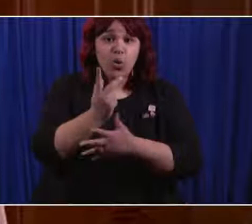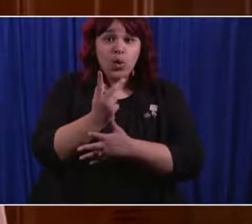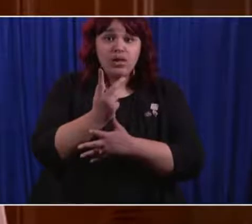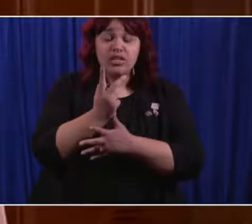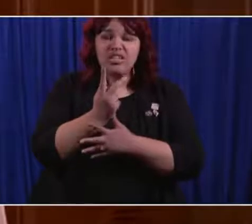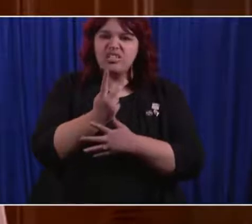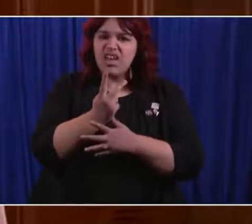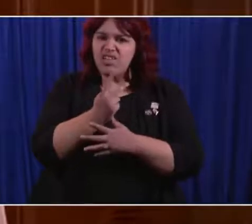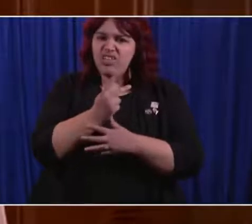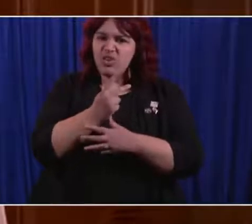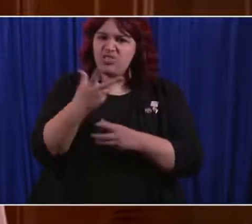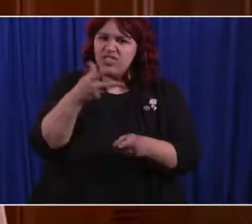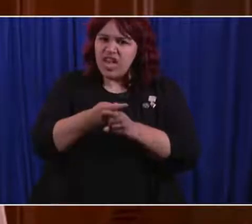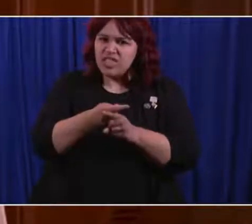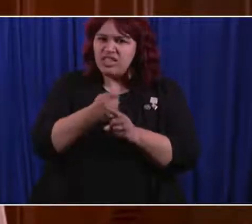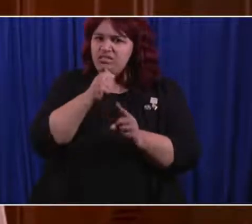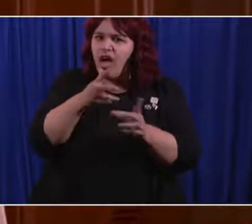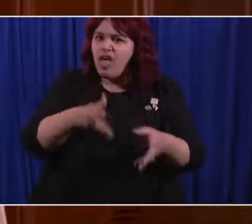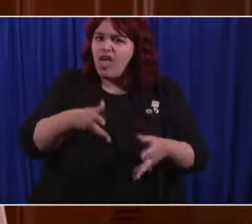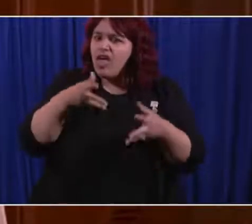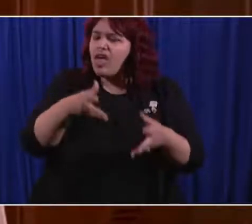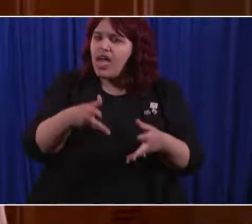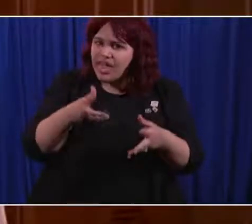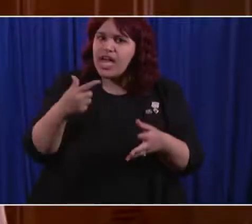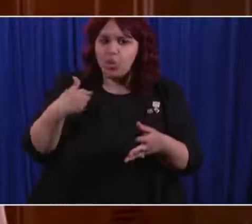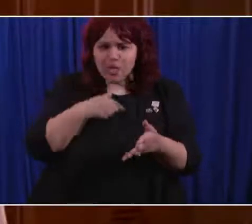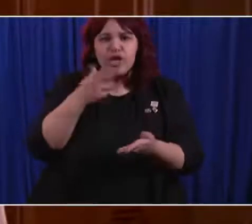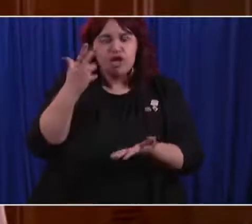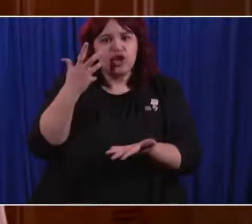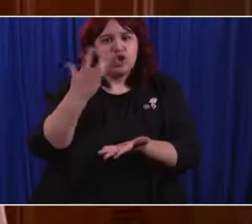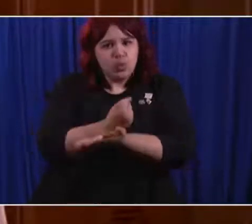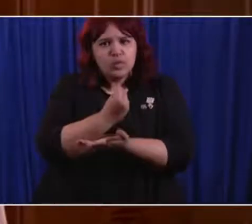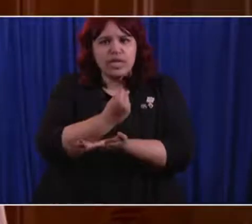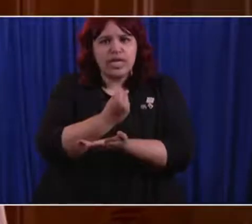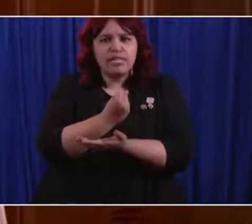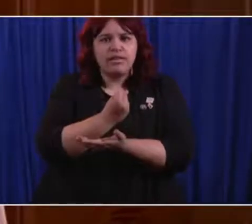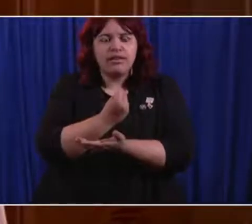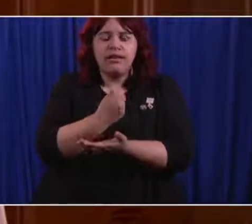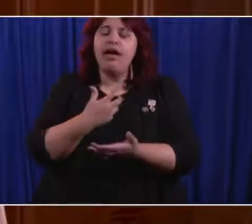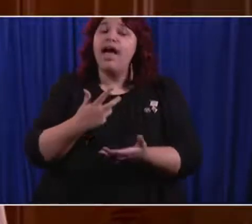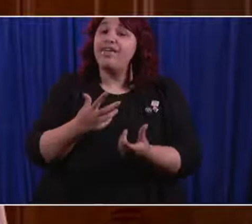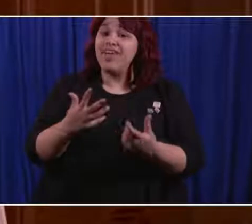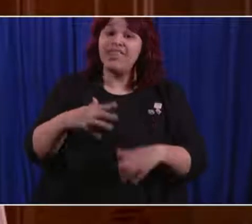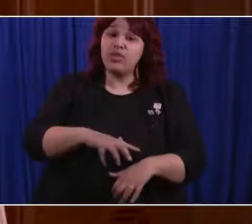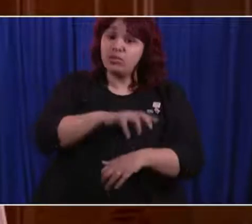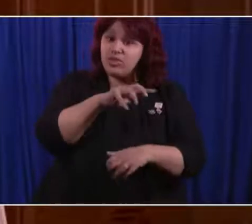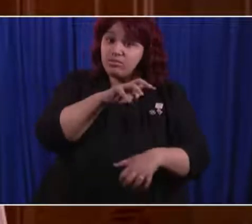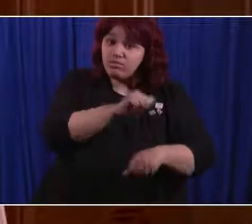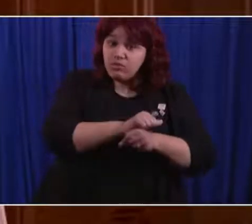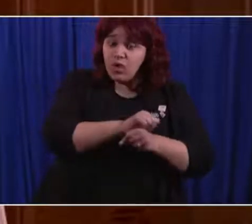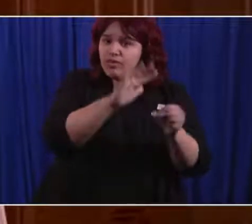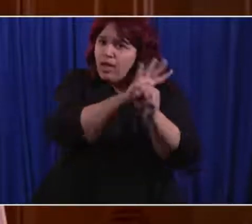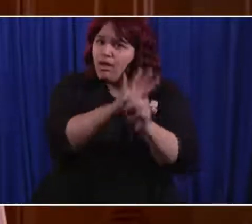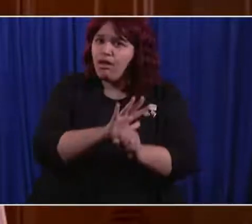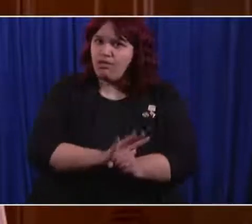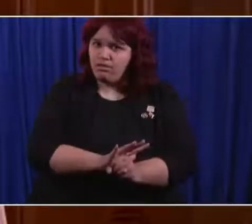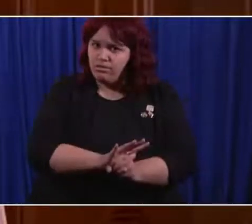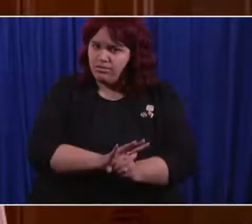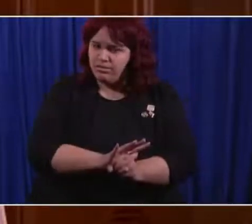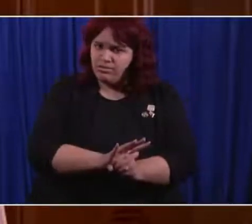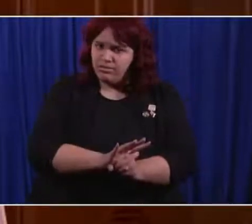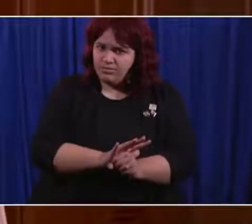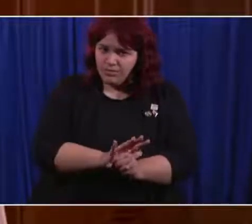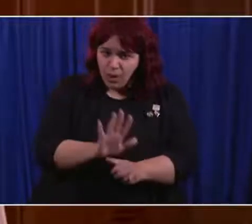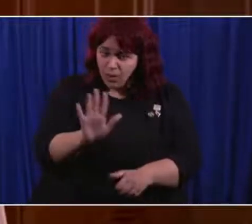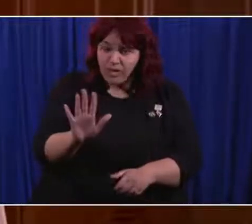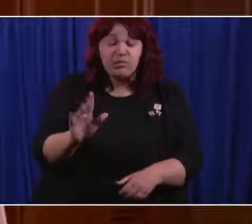up very, very quickly. And we would anticipate that that would occur moving forward. We have some places that are booked out for